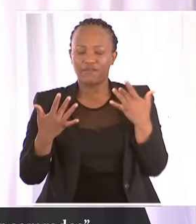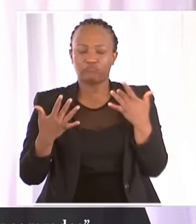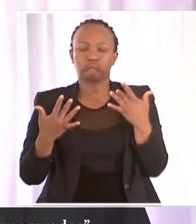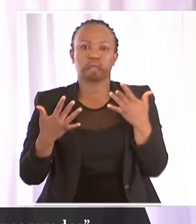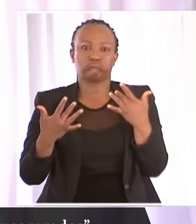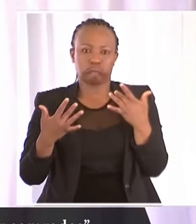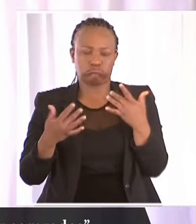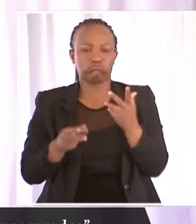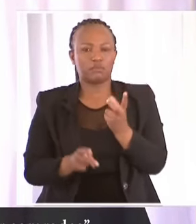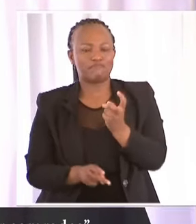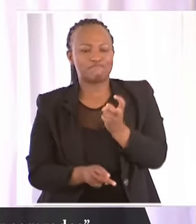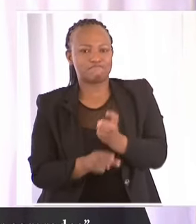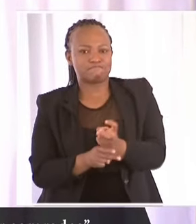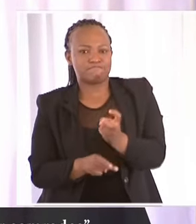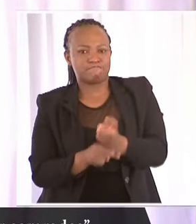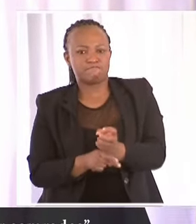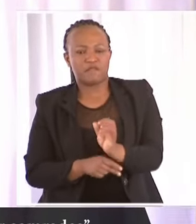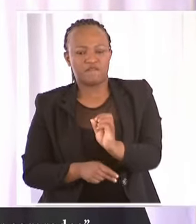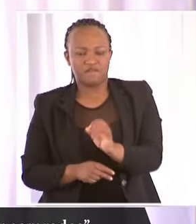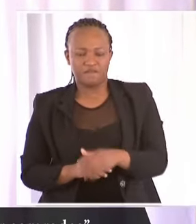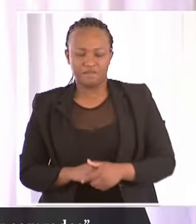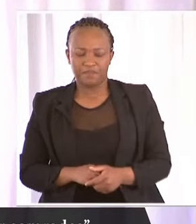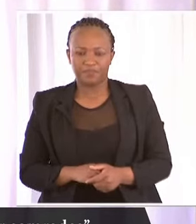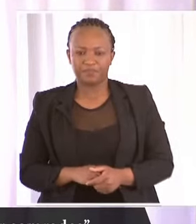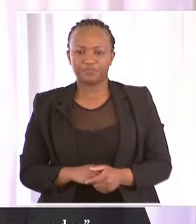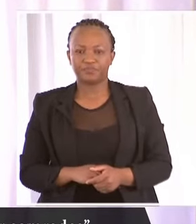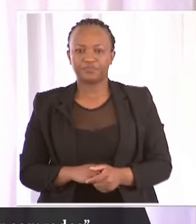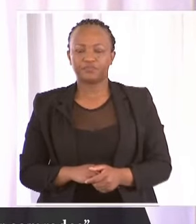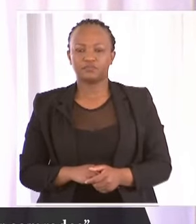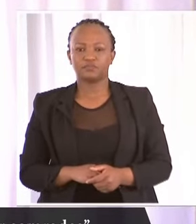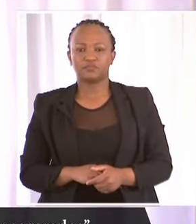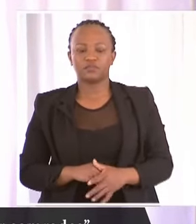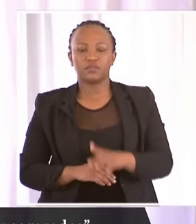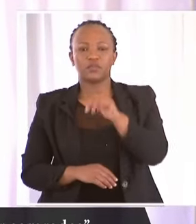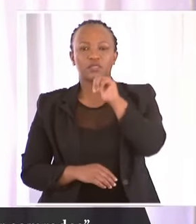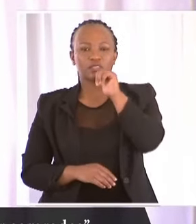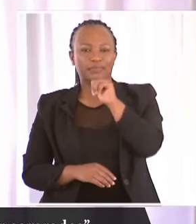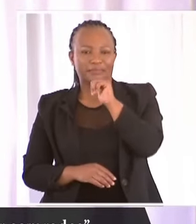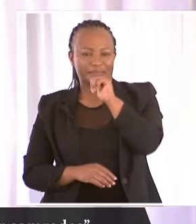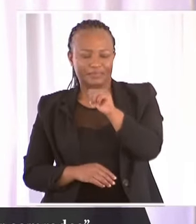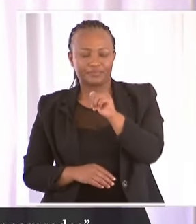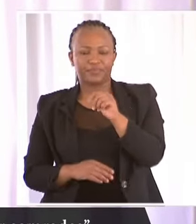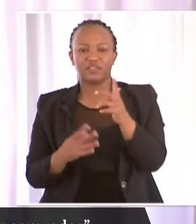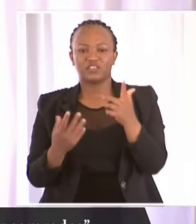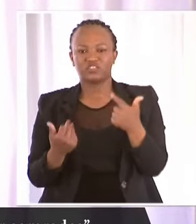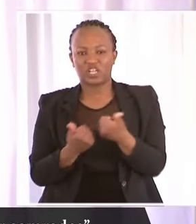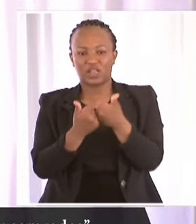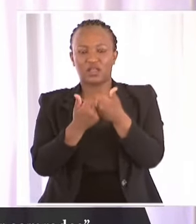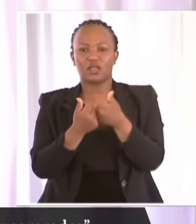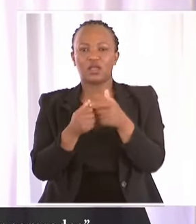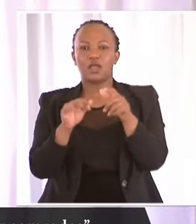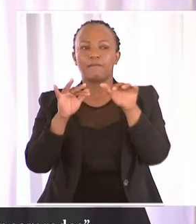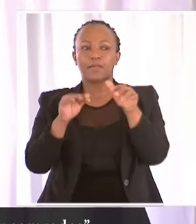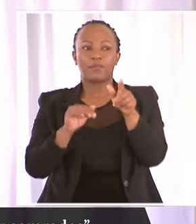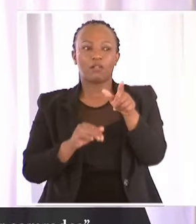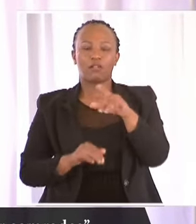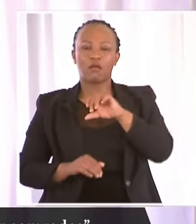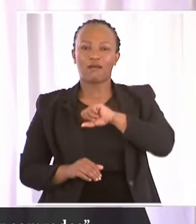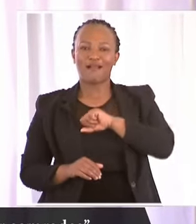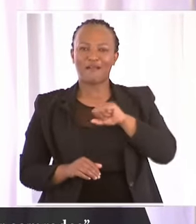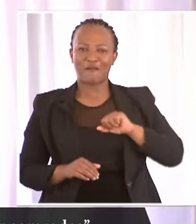difficult and they are hard. Despite the challenges that people like Comrade Aziz